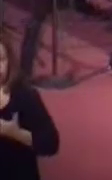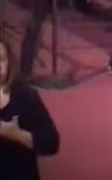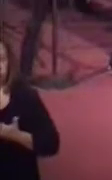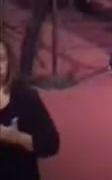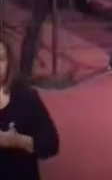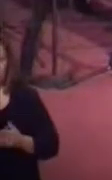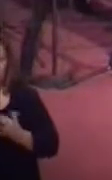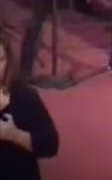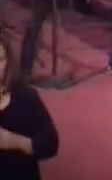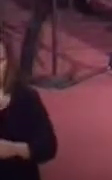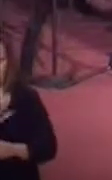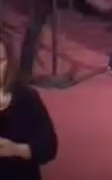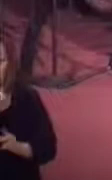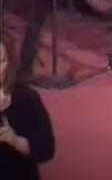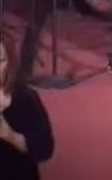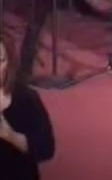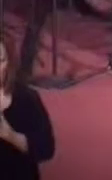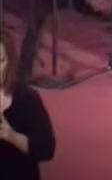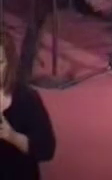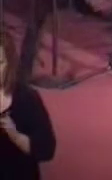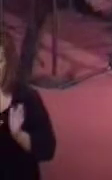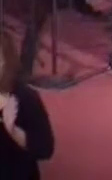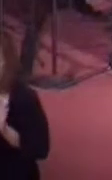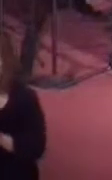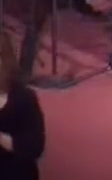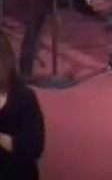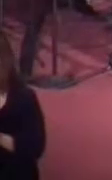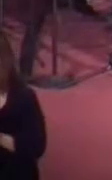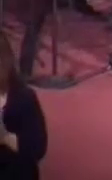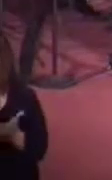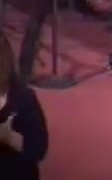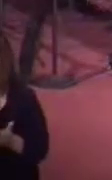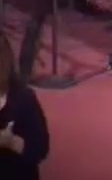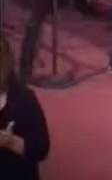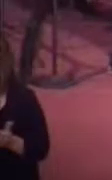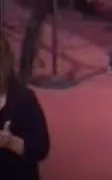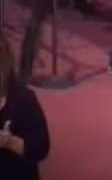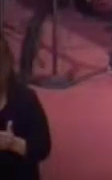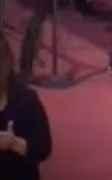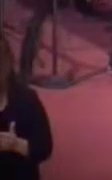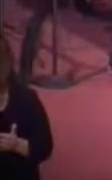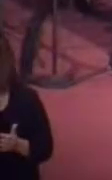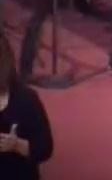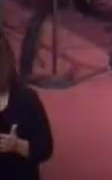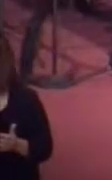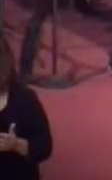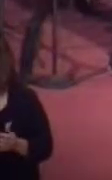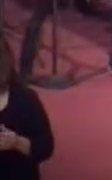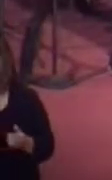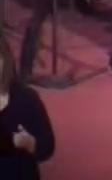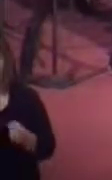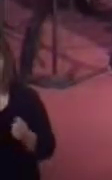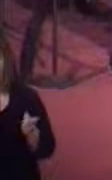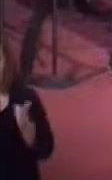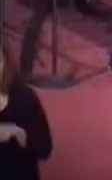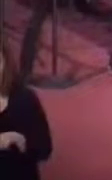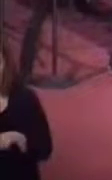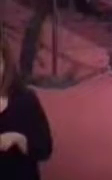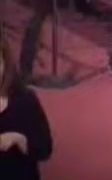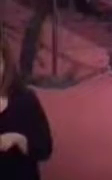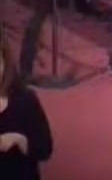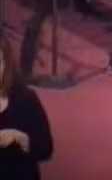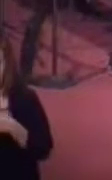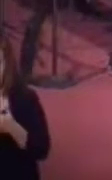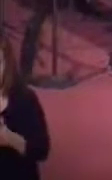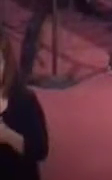of him, showing, "Look at what Isaiah said about you," would be the domino effect that would cause King Cyrus